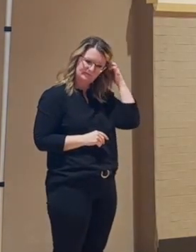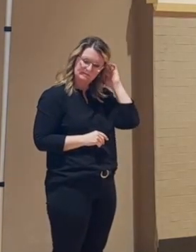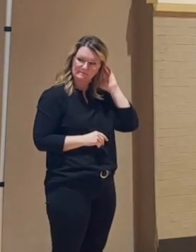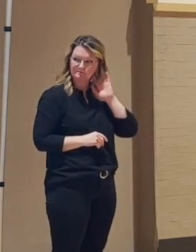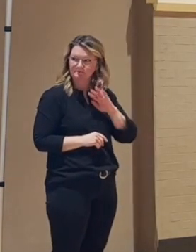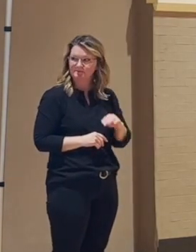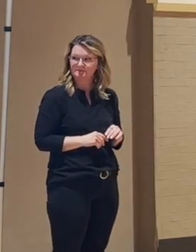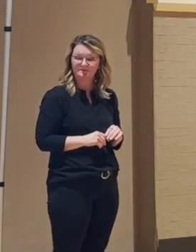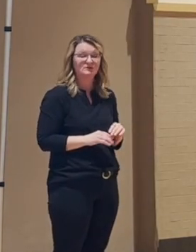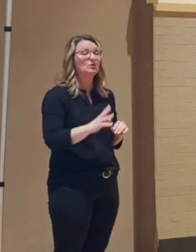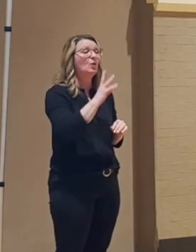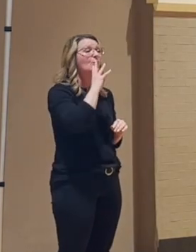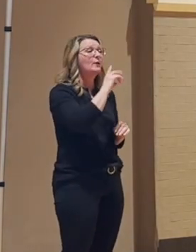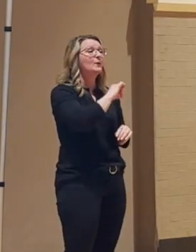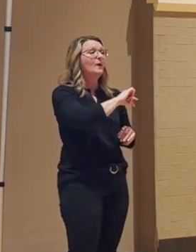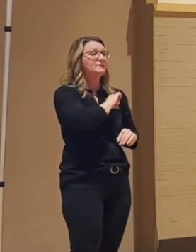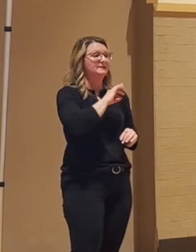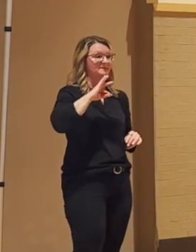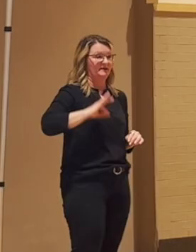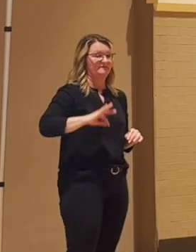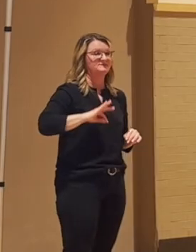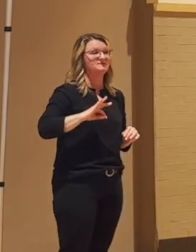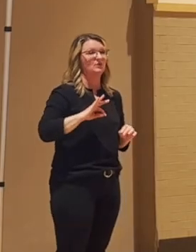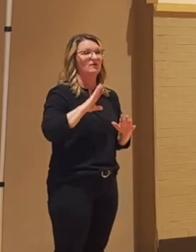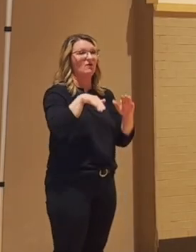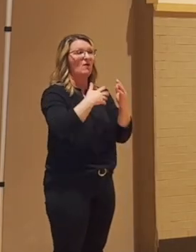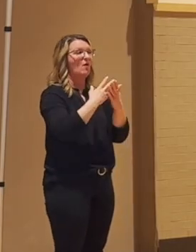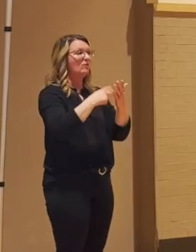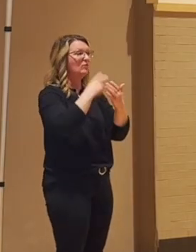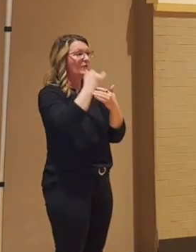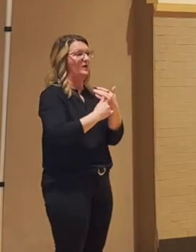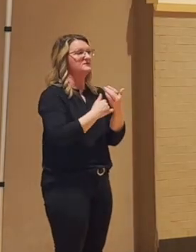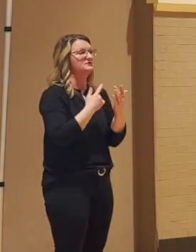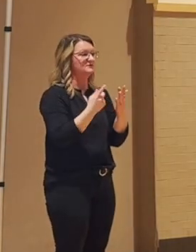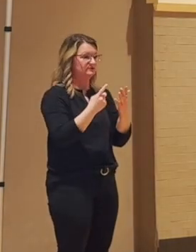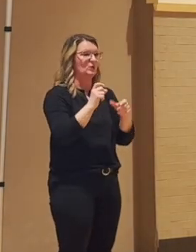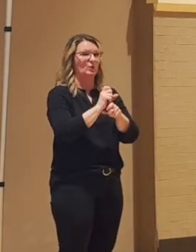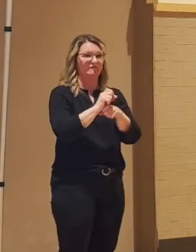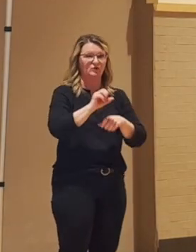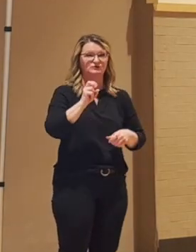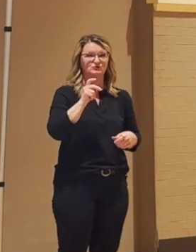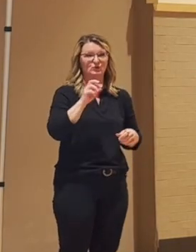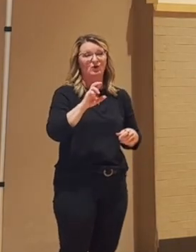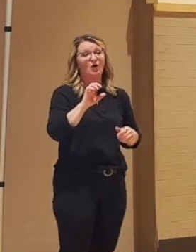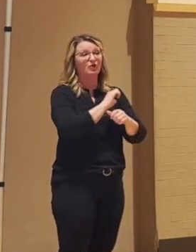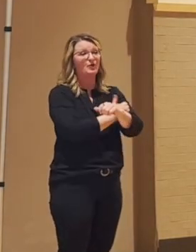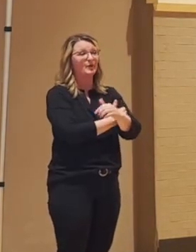Water quality benefits. So with all of our projects, again, we are the Buffalo Sewer Authority. It doesn't sound